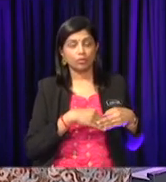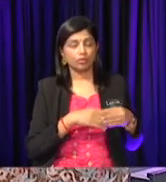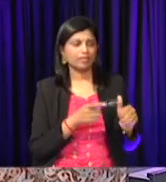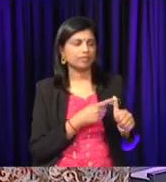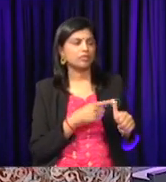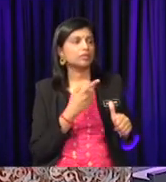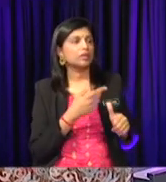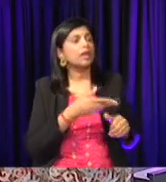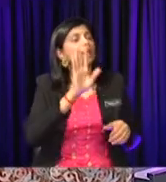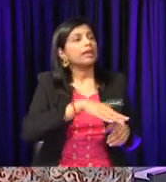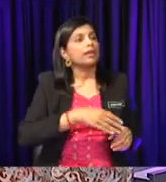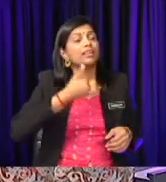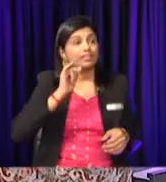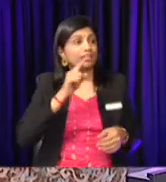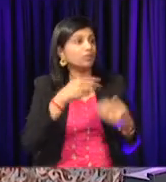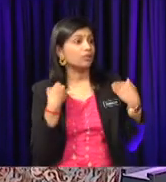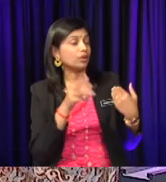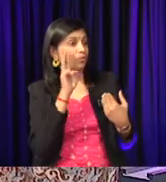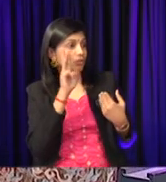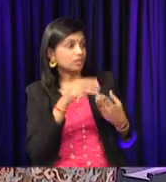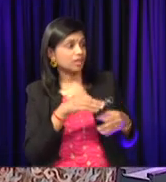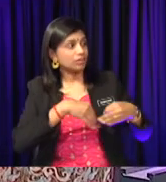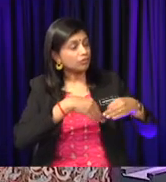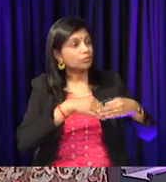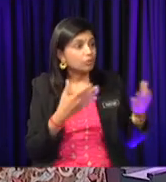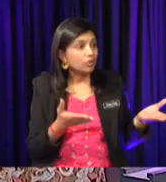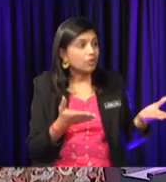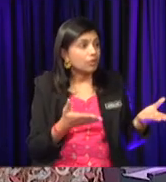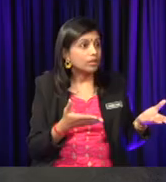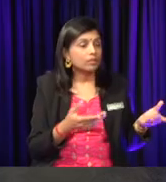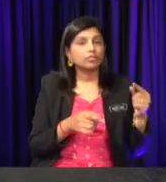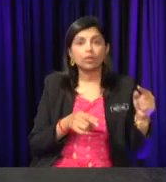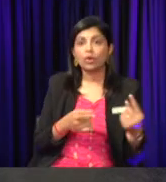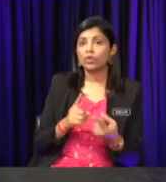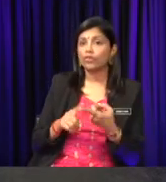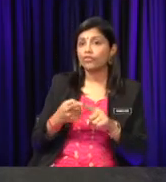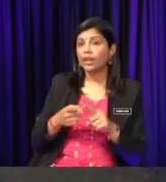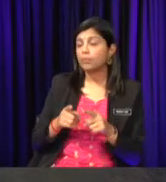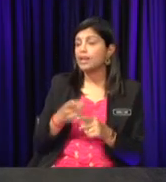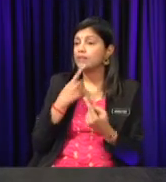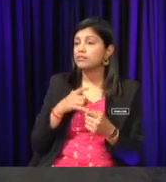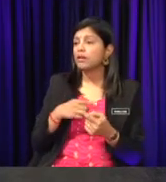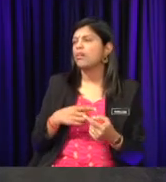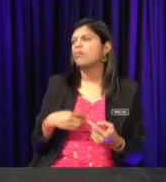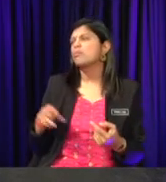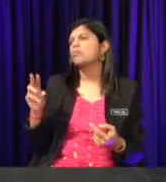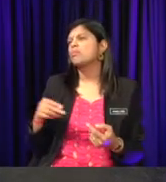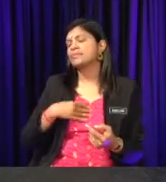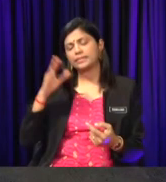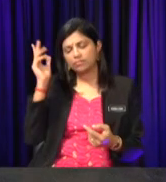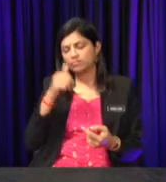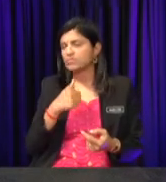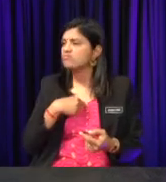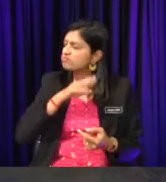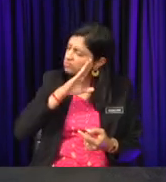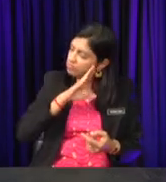did you watch the match last night? No, I didn't. I missed it. Oh, you missed it. Mm-hmm. Oh, wow. You should have watched it.